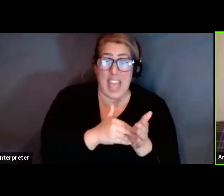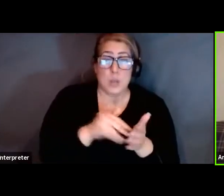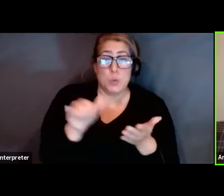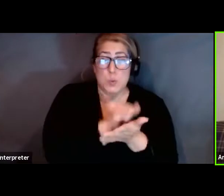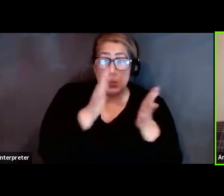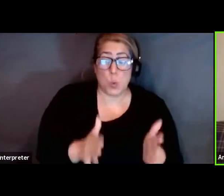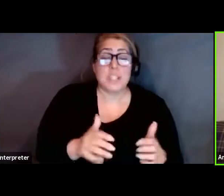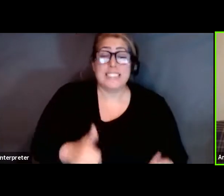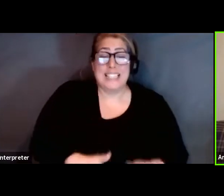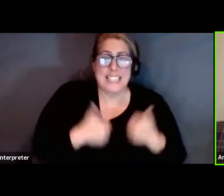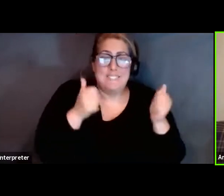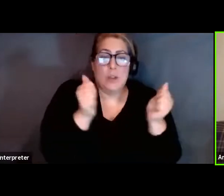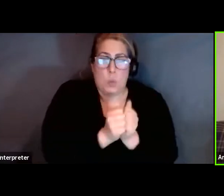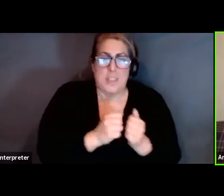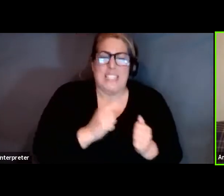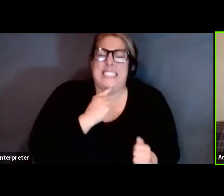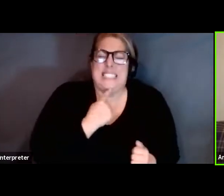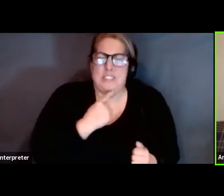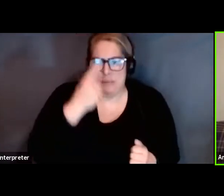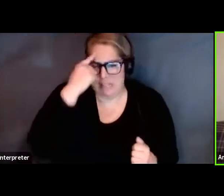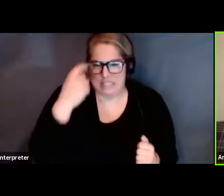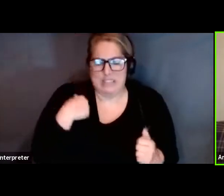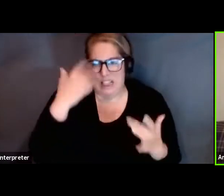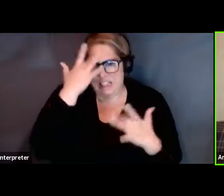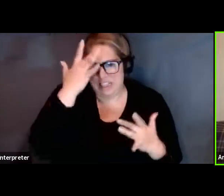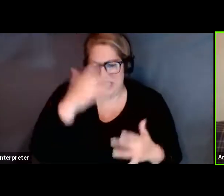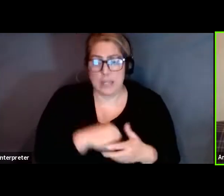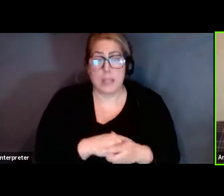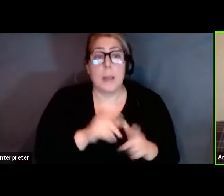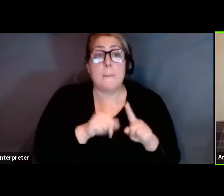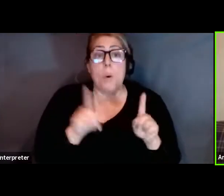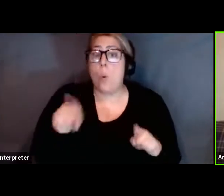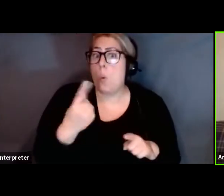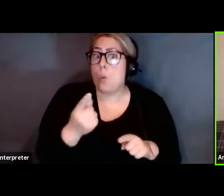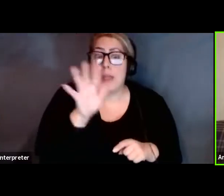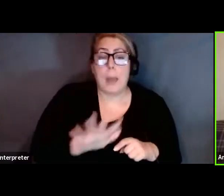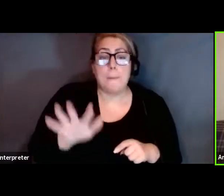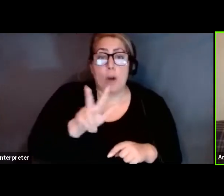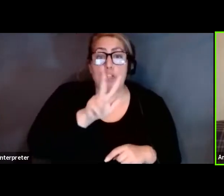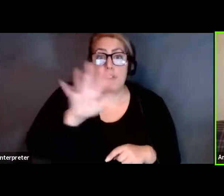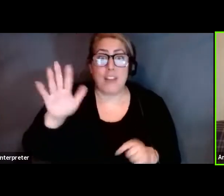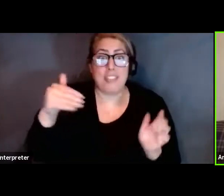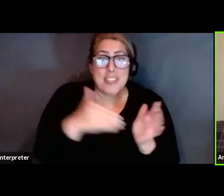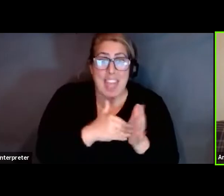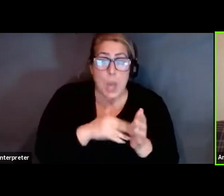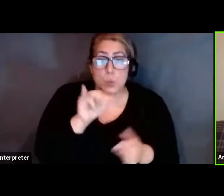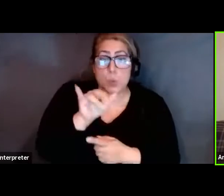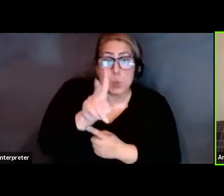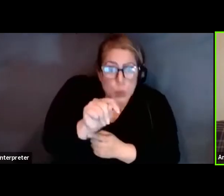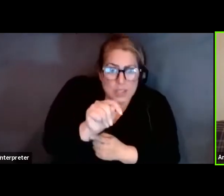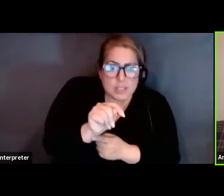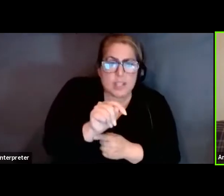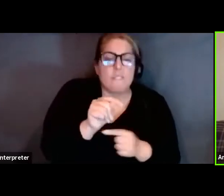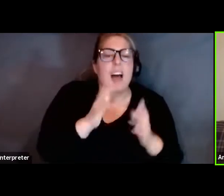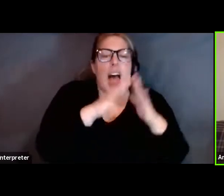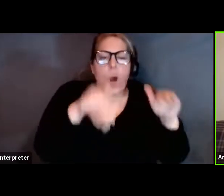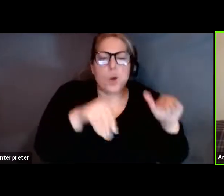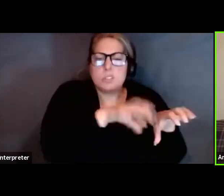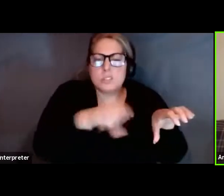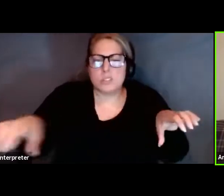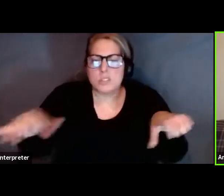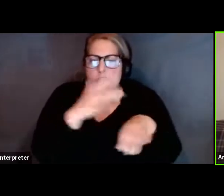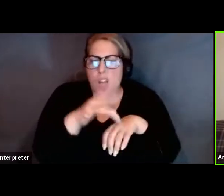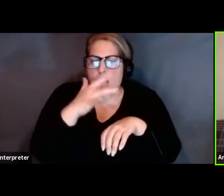serious mental illness, but there are only about 35,000 units of supportive housing in New York City. That is